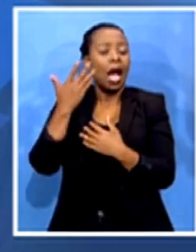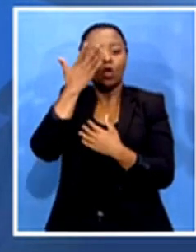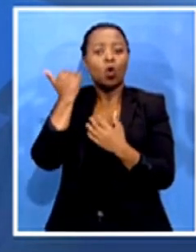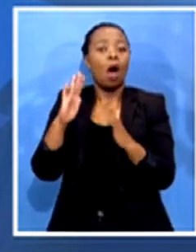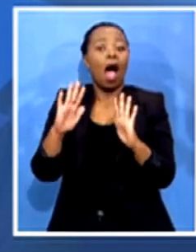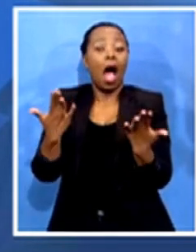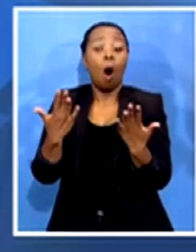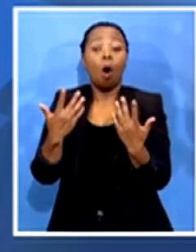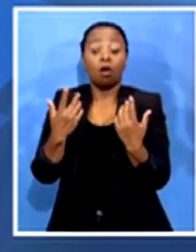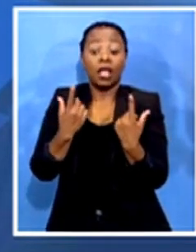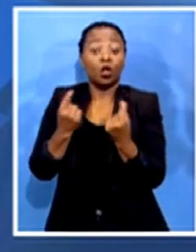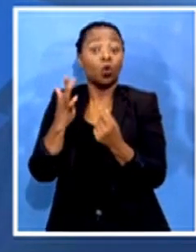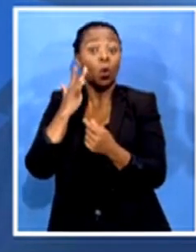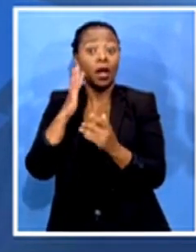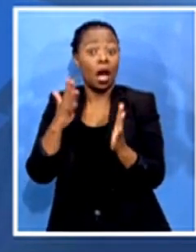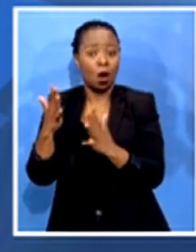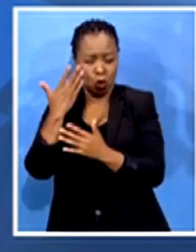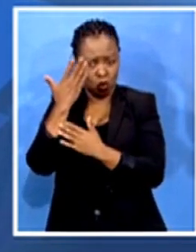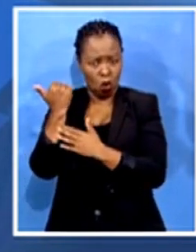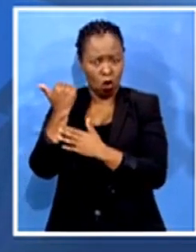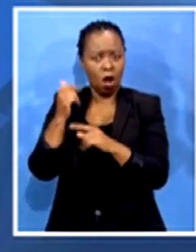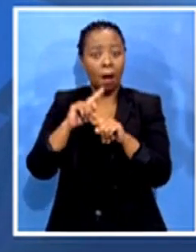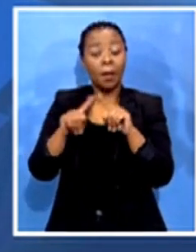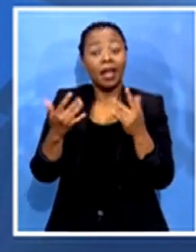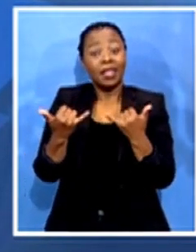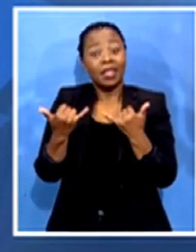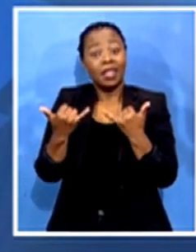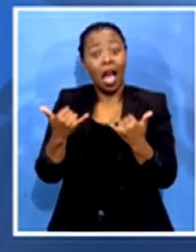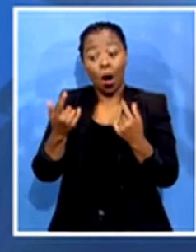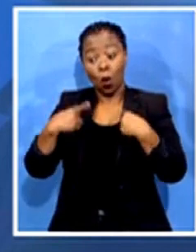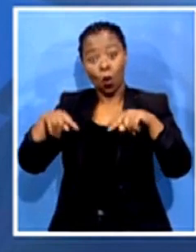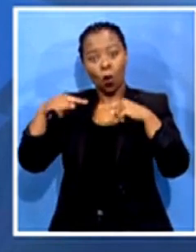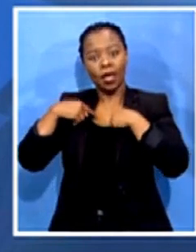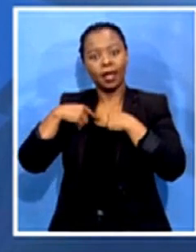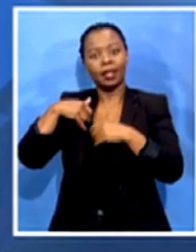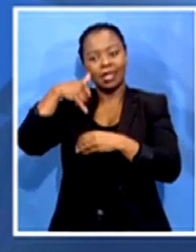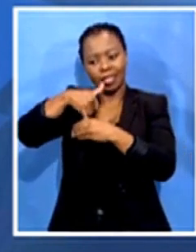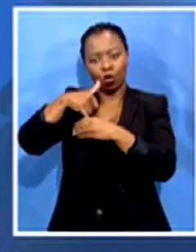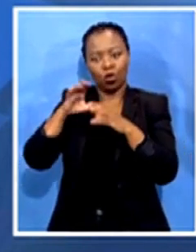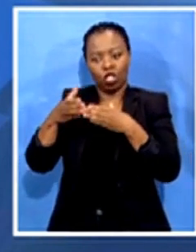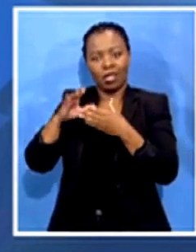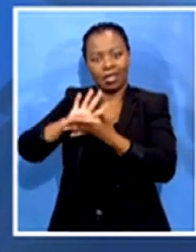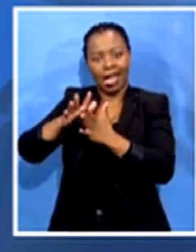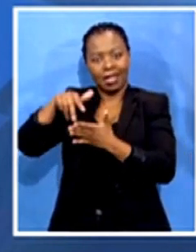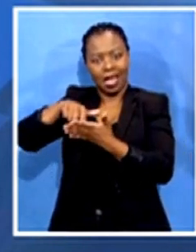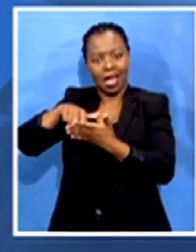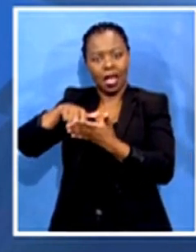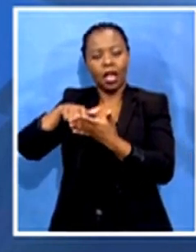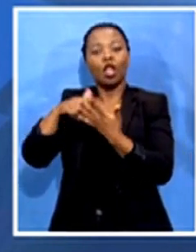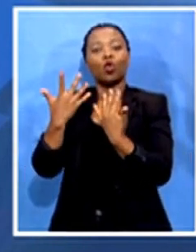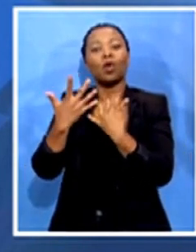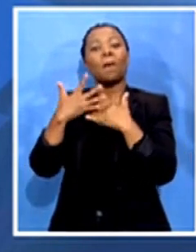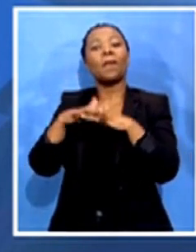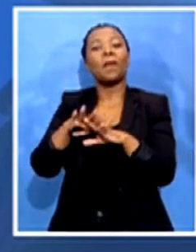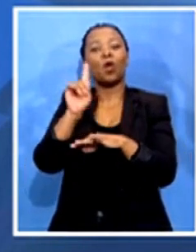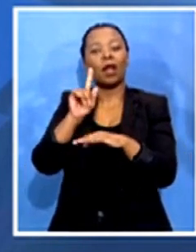learnings that we've had as an institution is if we had to implement any kind of process for big, we would have to